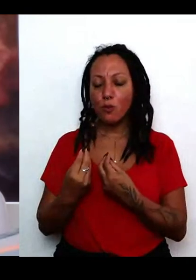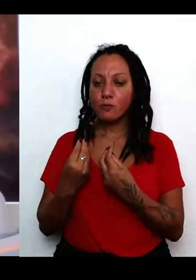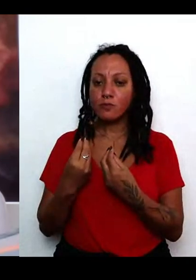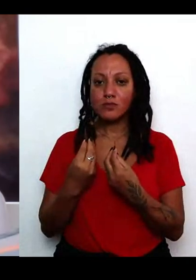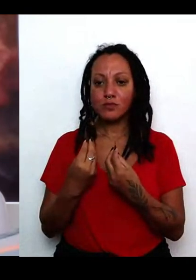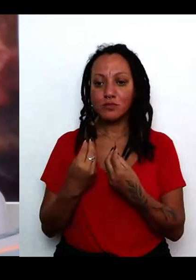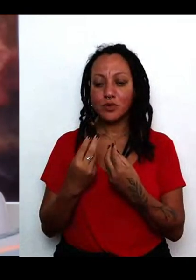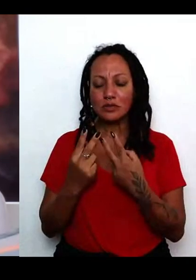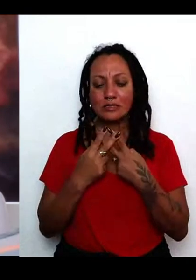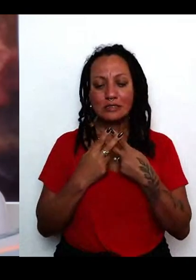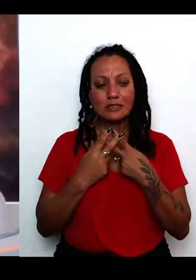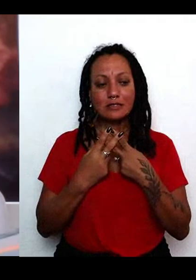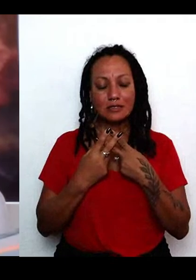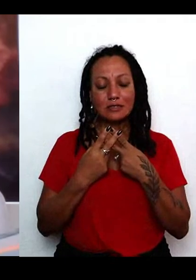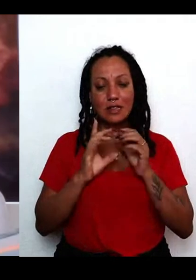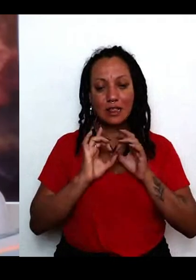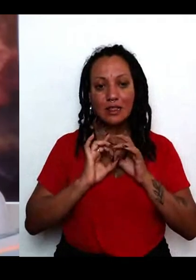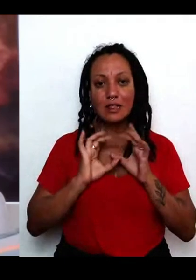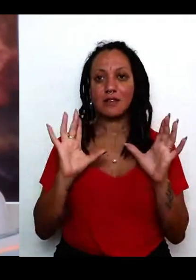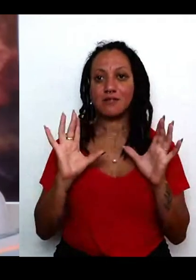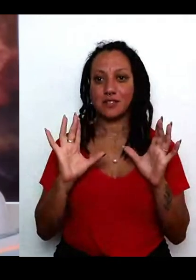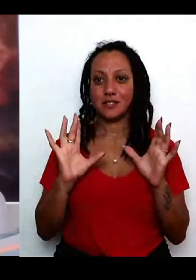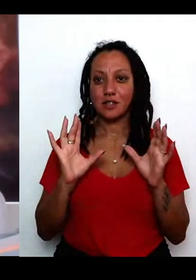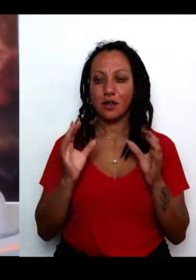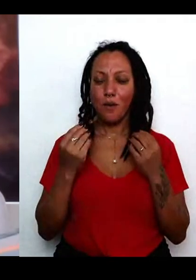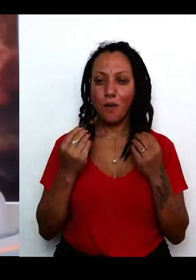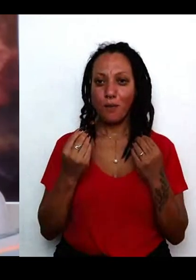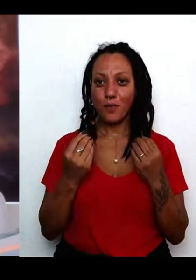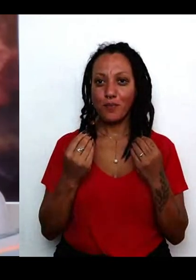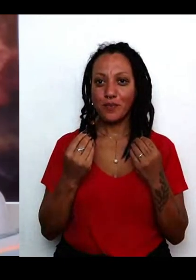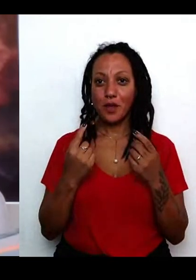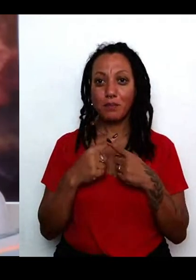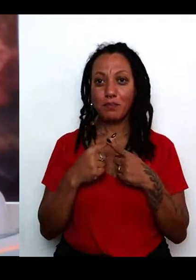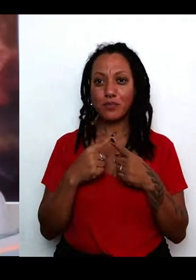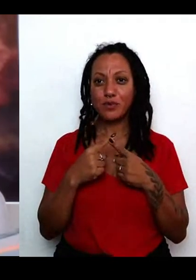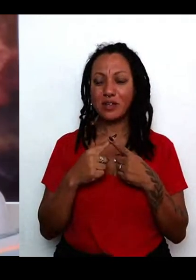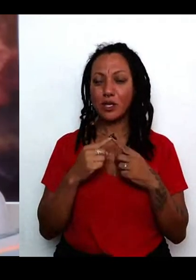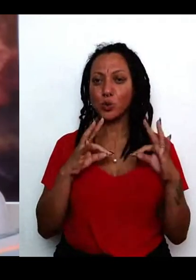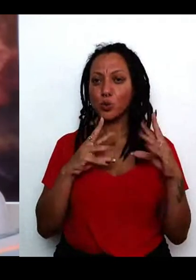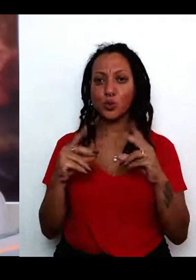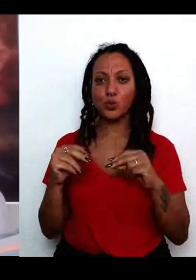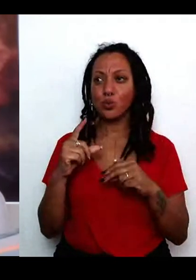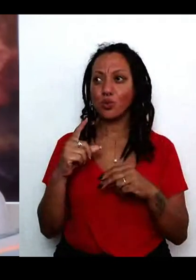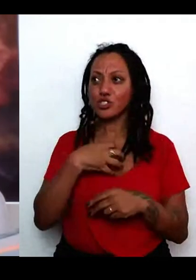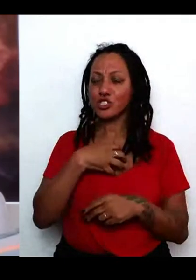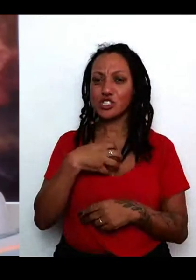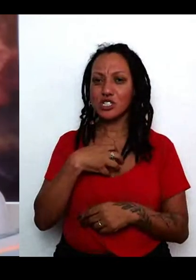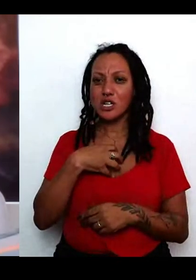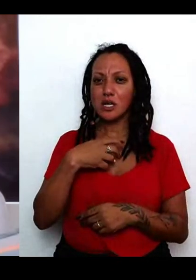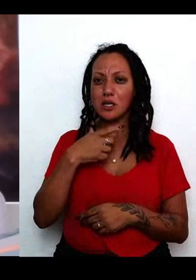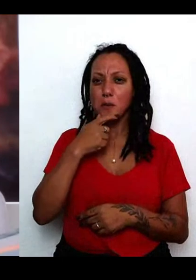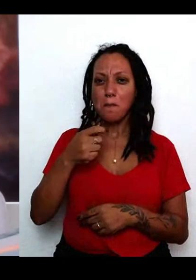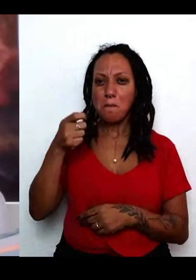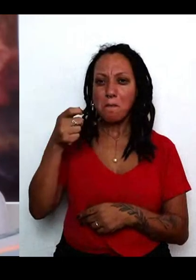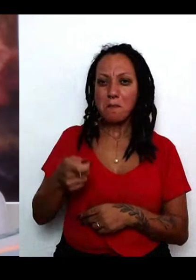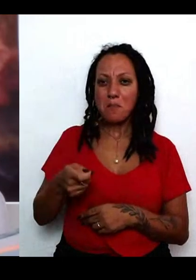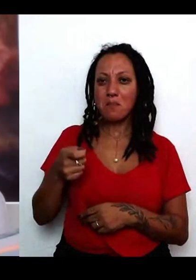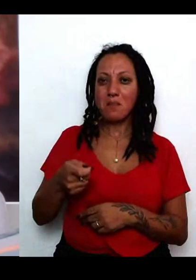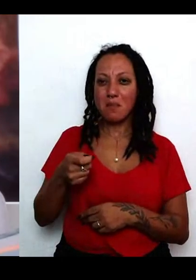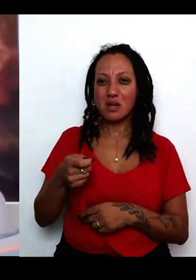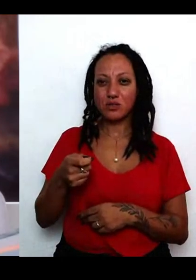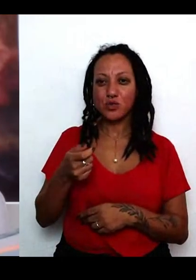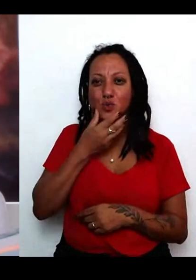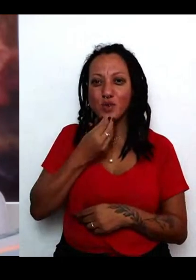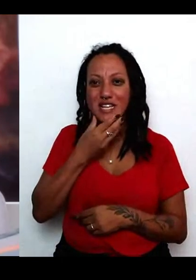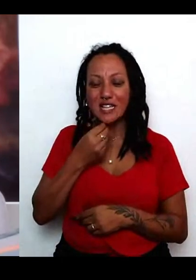masculinization of the LA art scene and later on I could see you